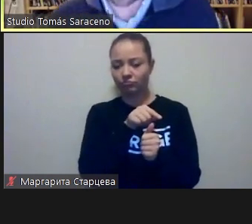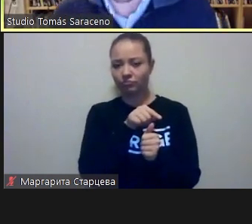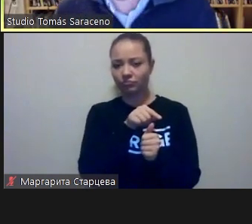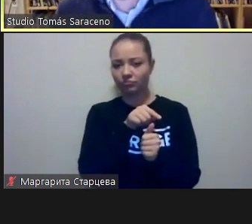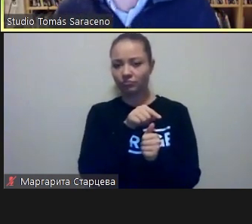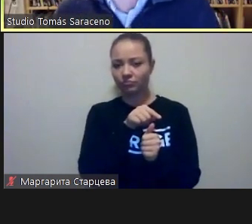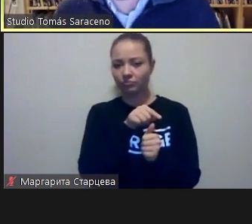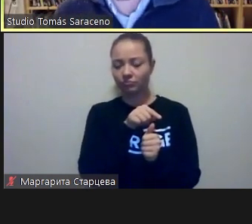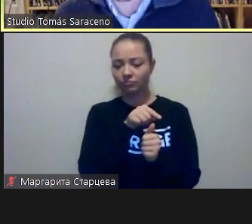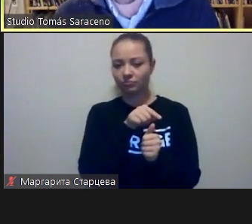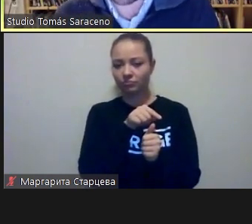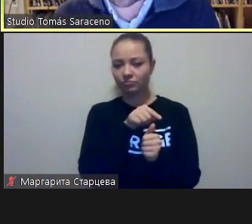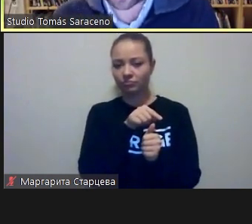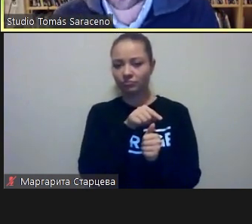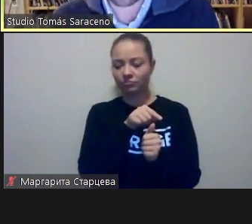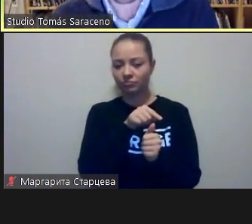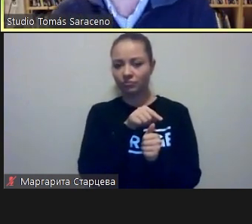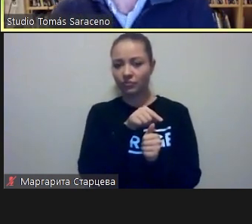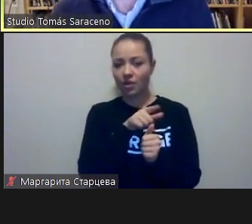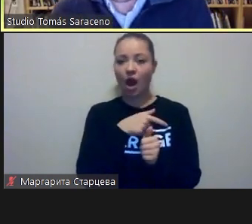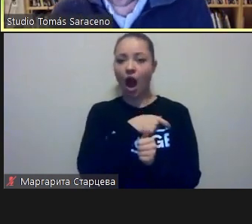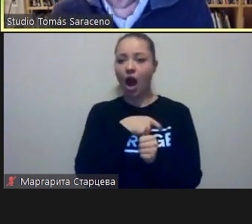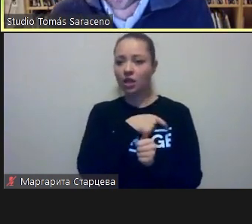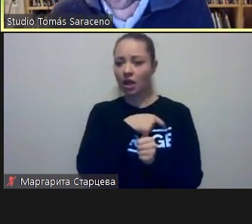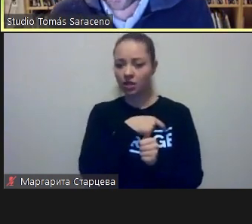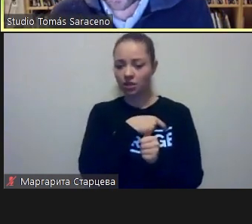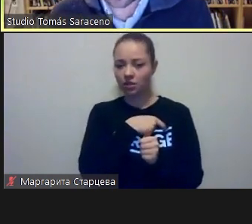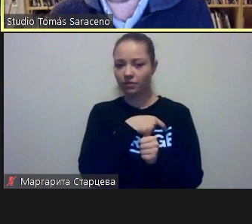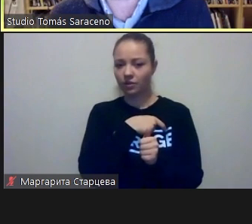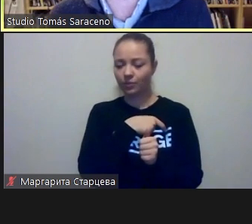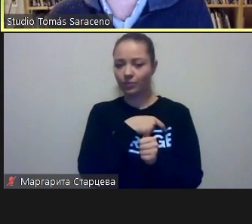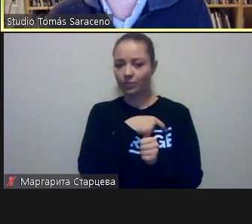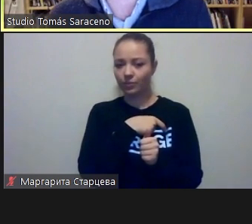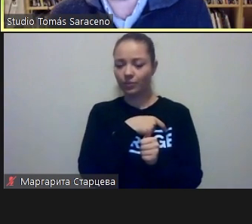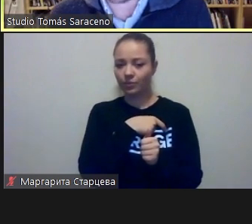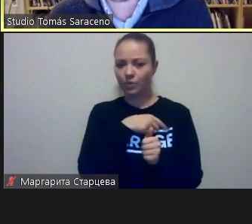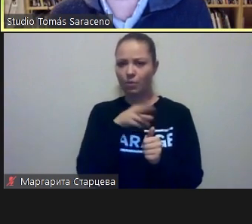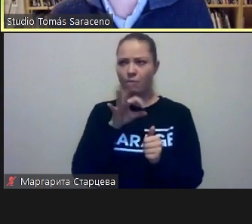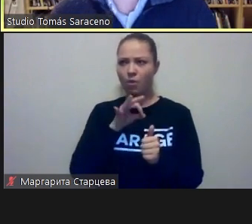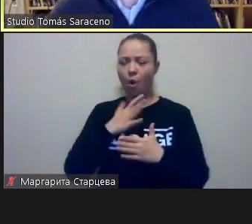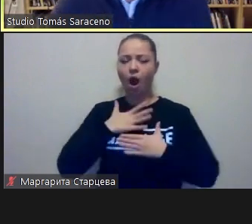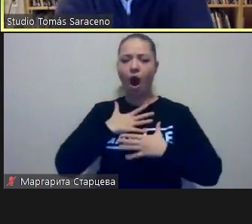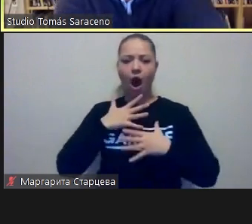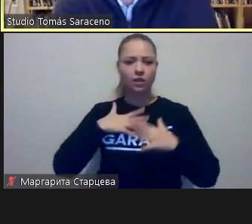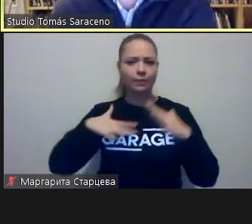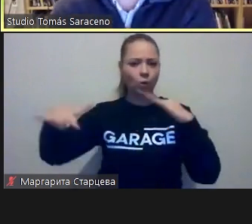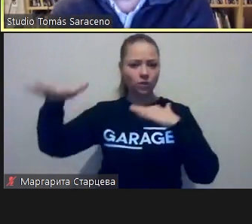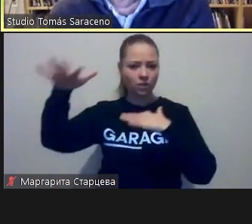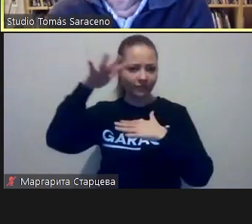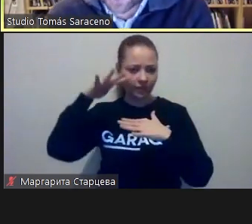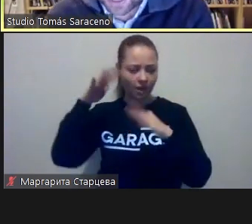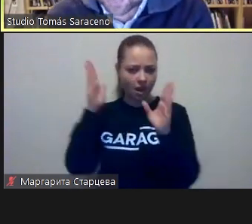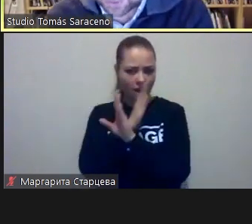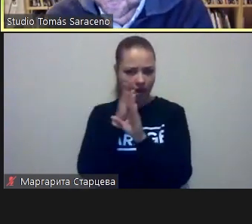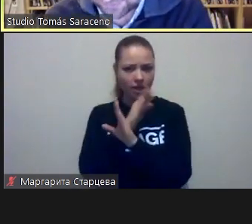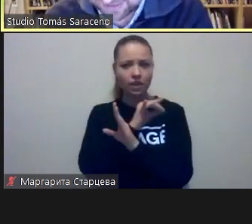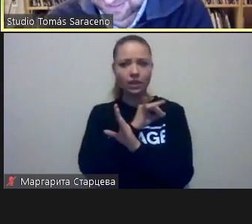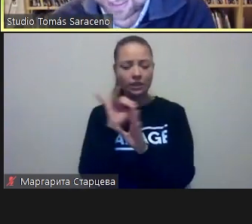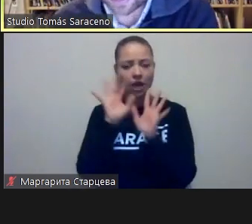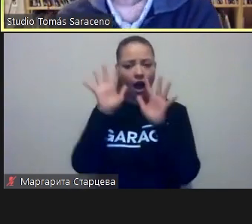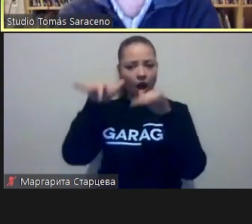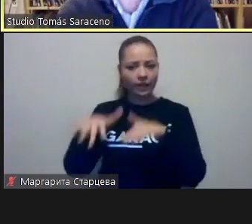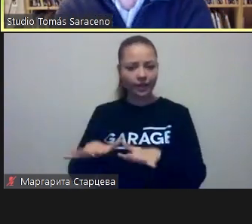atmosphere and oceans at MIT, Earth, Atmospheric and Planetary Science, I think so. That together with